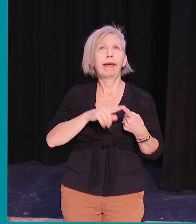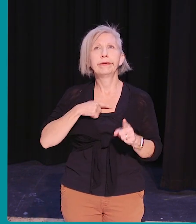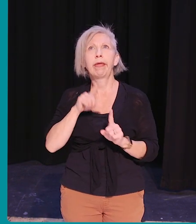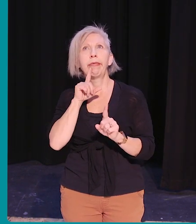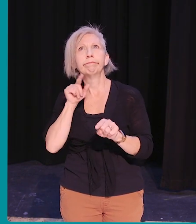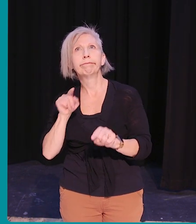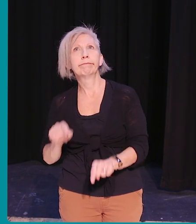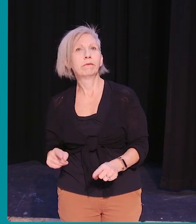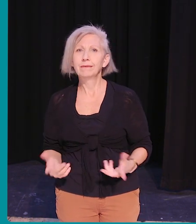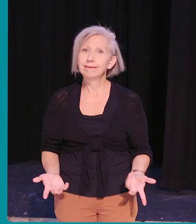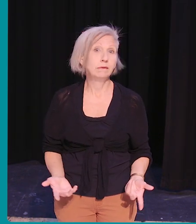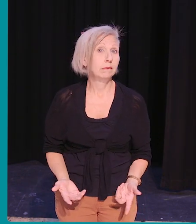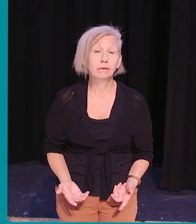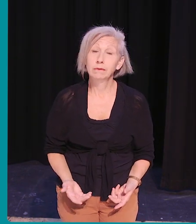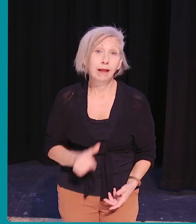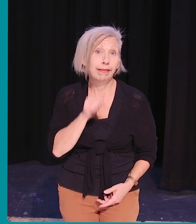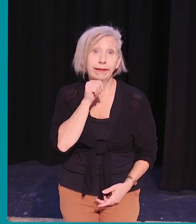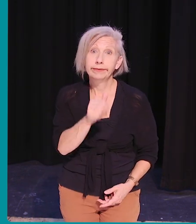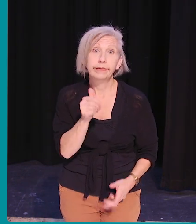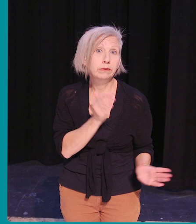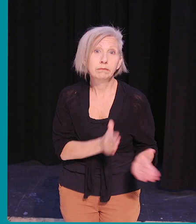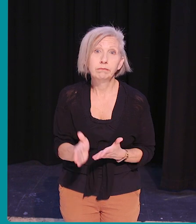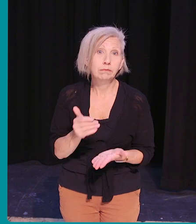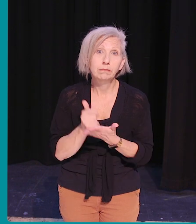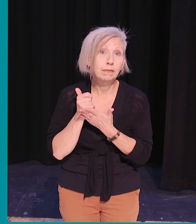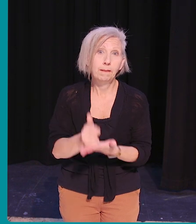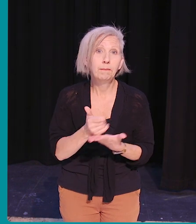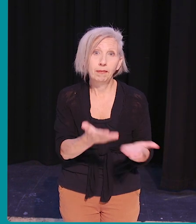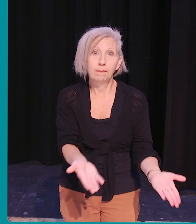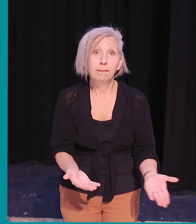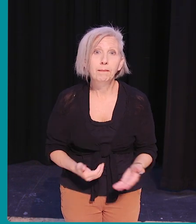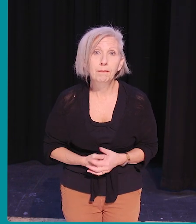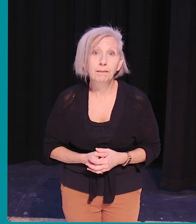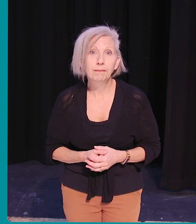learning. That's the equity imperative around deeper learning.